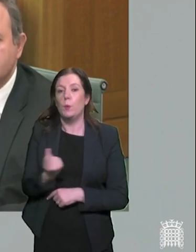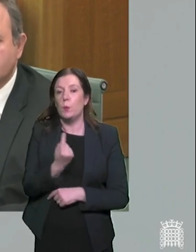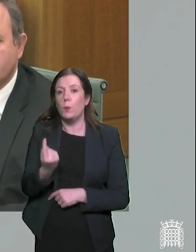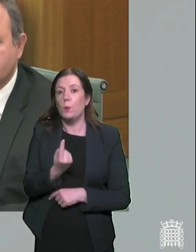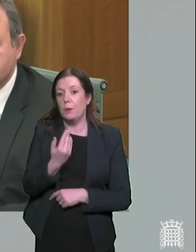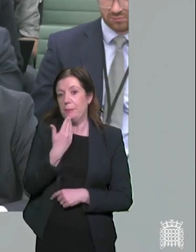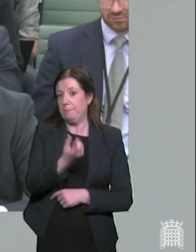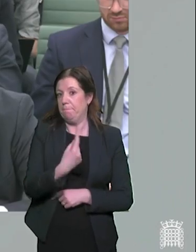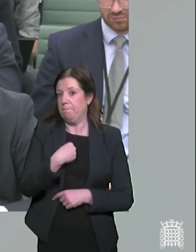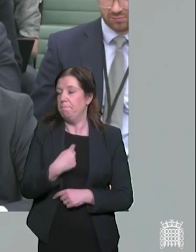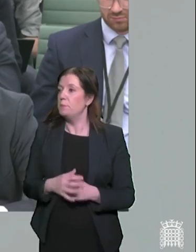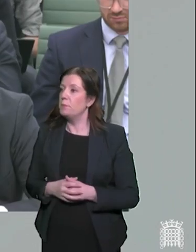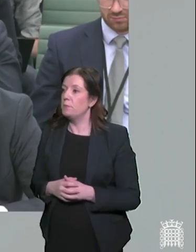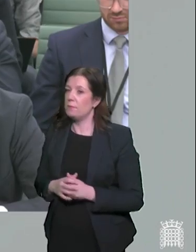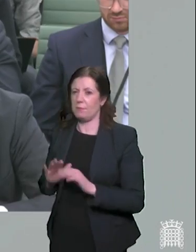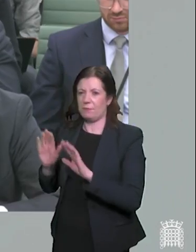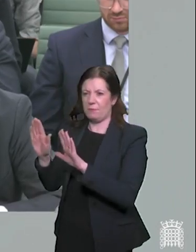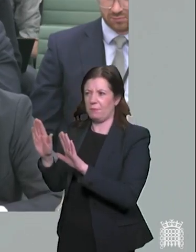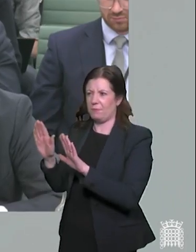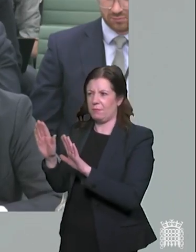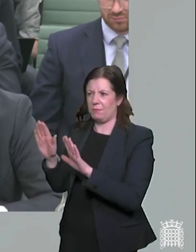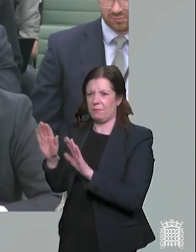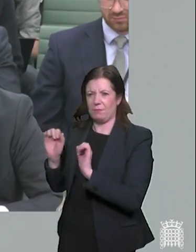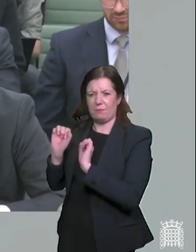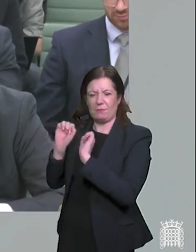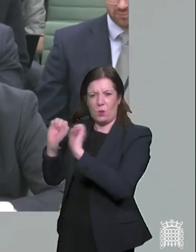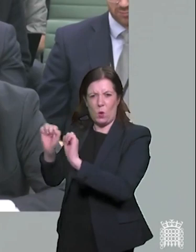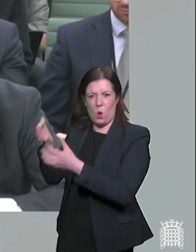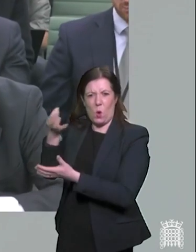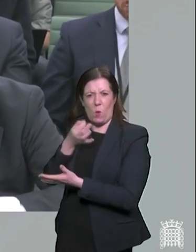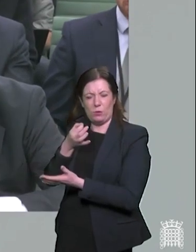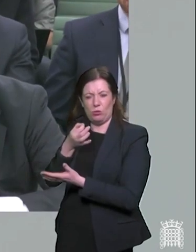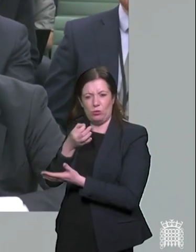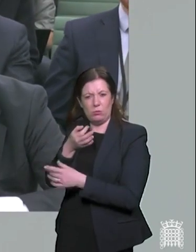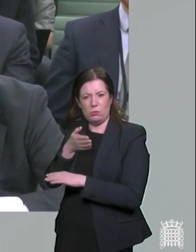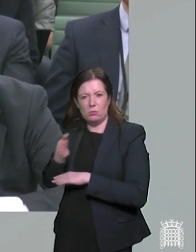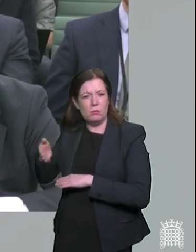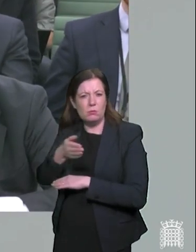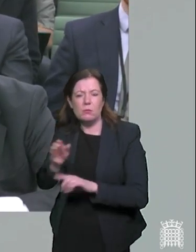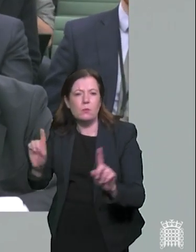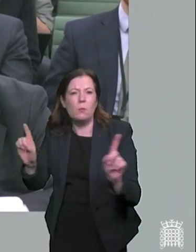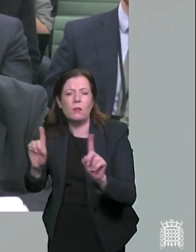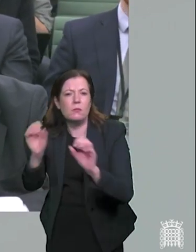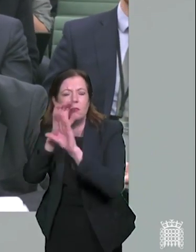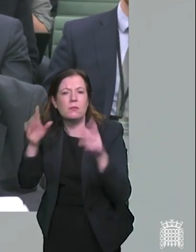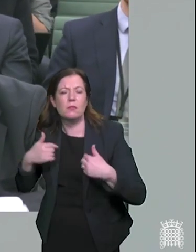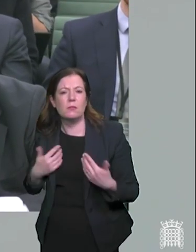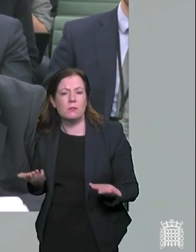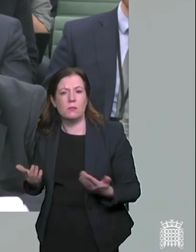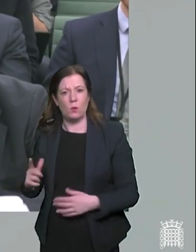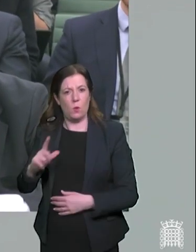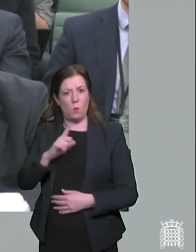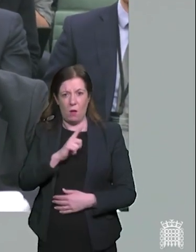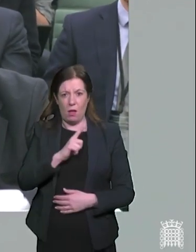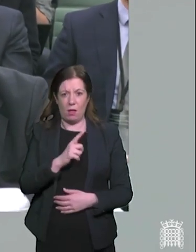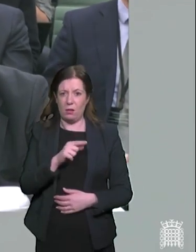to by these two entities? If I may say so, Mr. Costa, I don't quite follow the direction of your questions, because it's clear from what I've said that I was